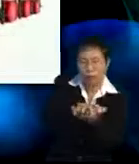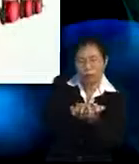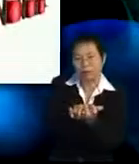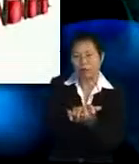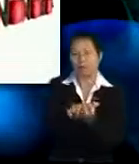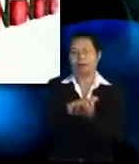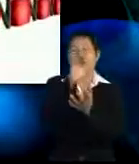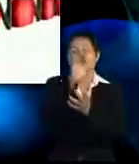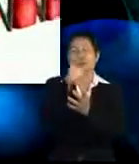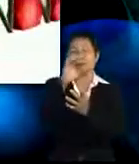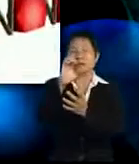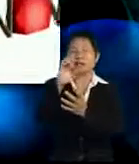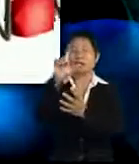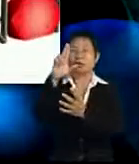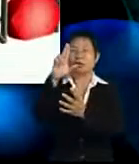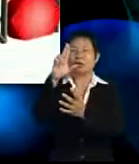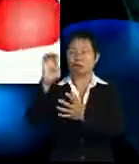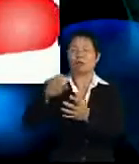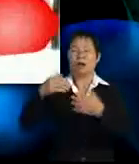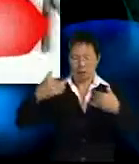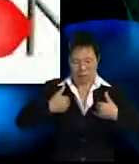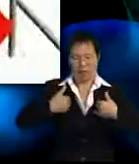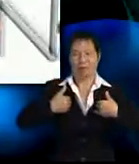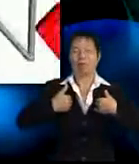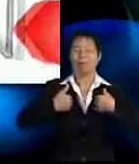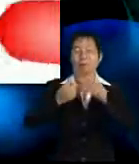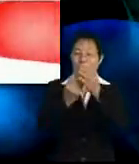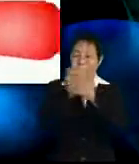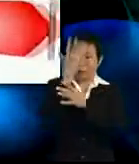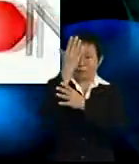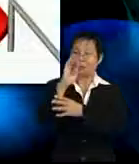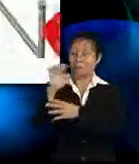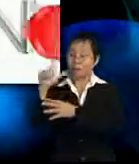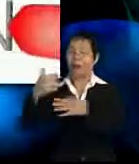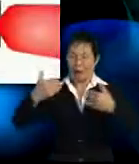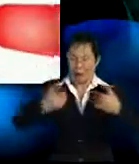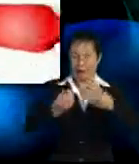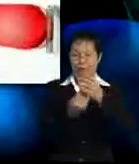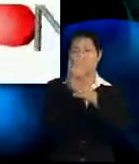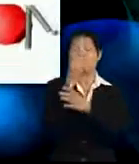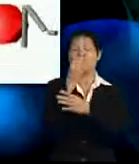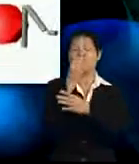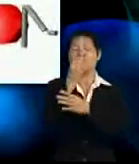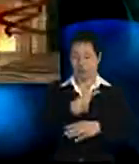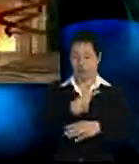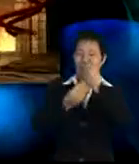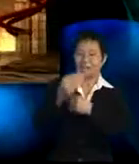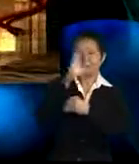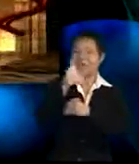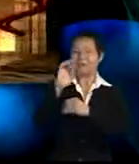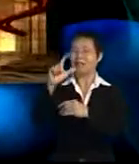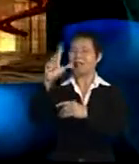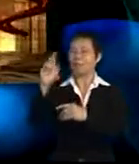found in the cell walls of plant cells. It is present in all the plant foods that we eat.